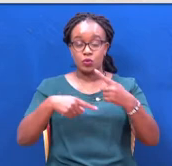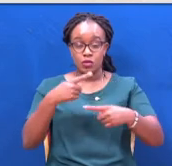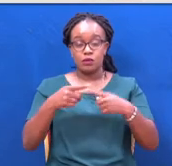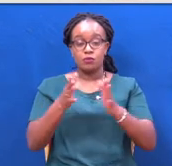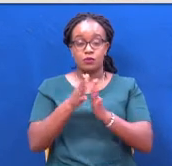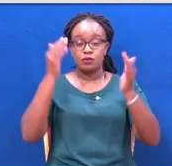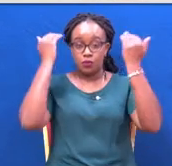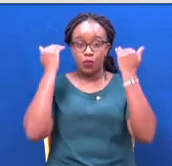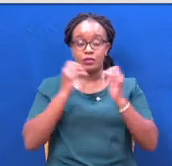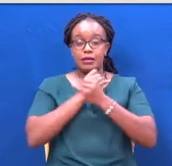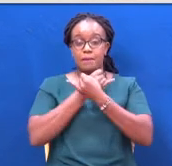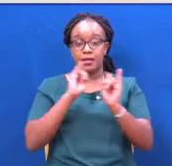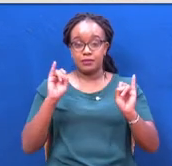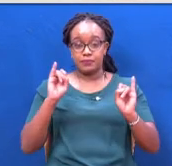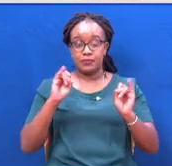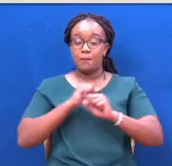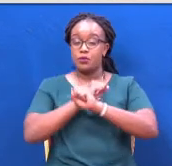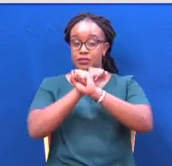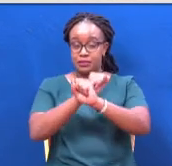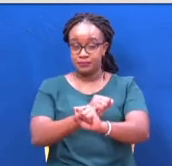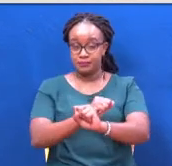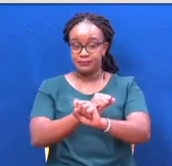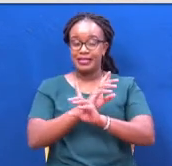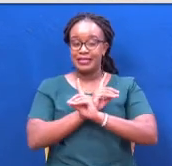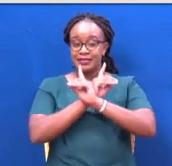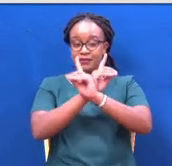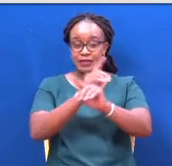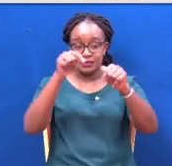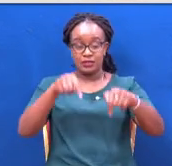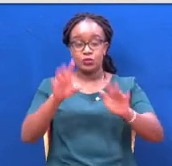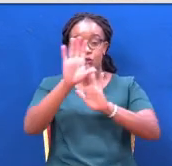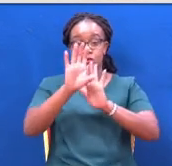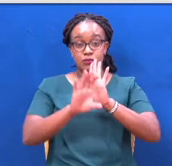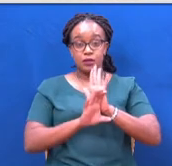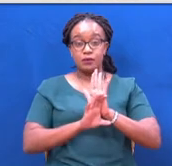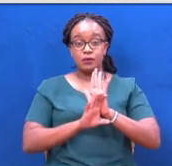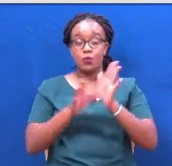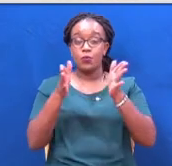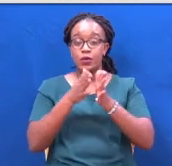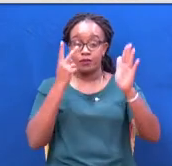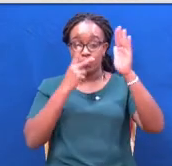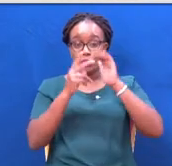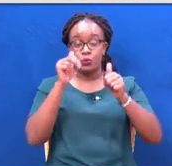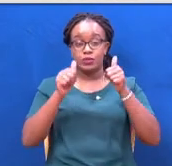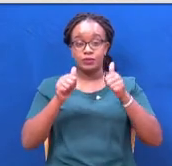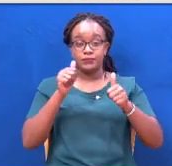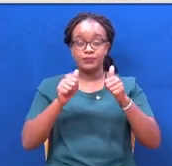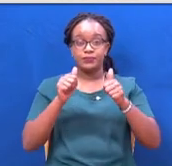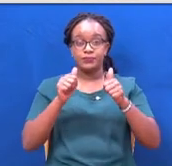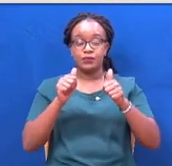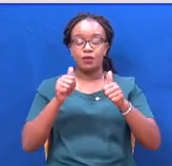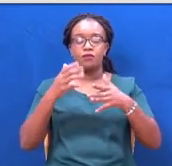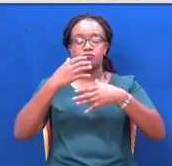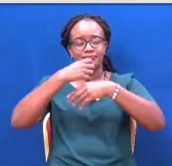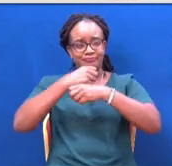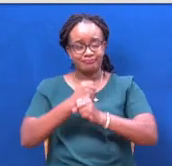Protect, administer, defend this constitution with a view of upholding the